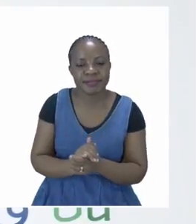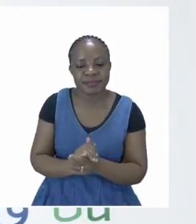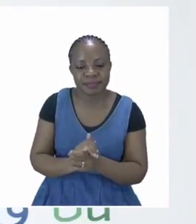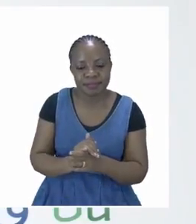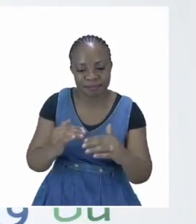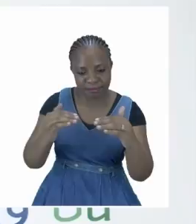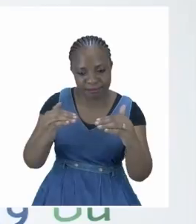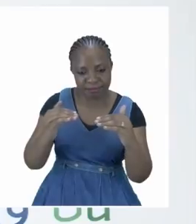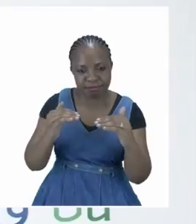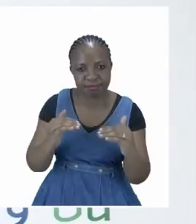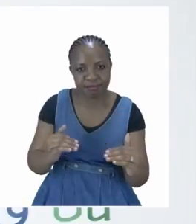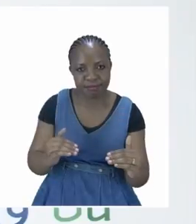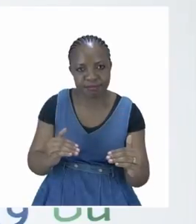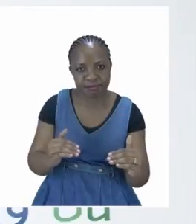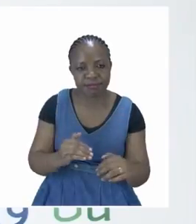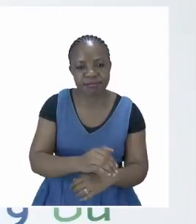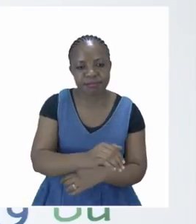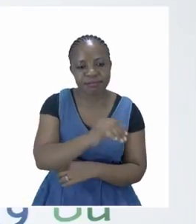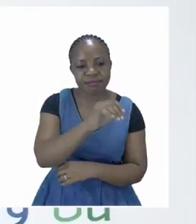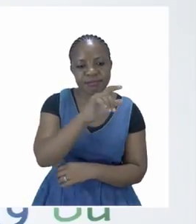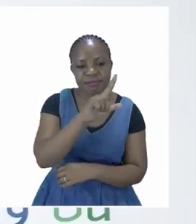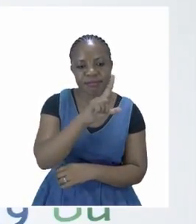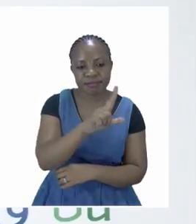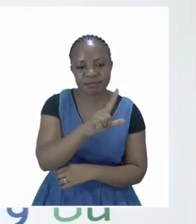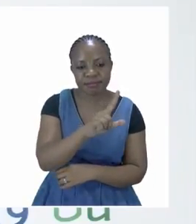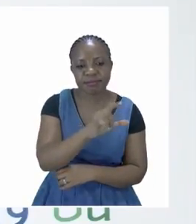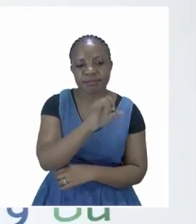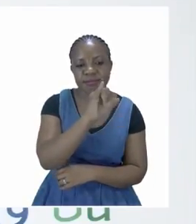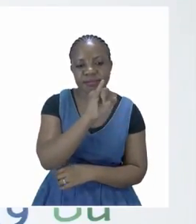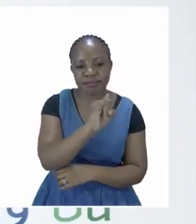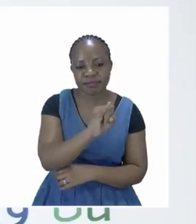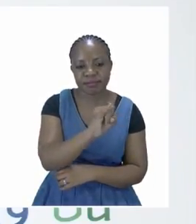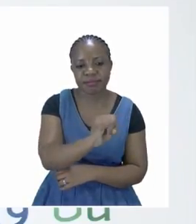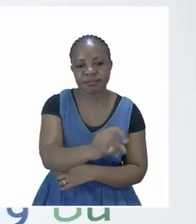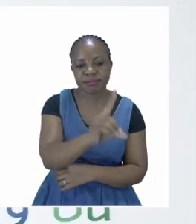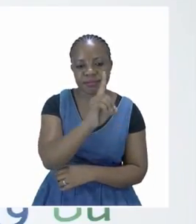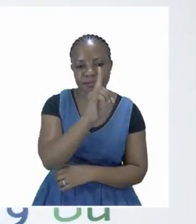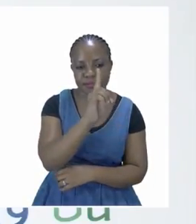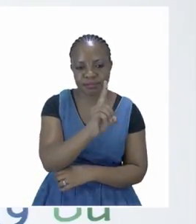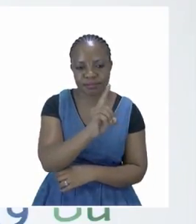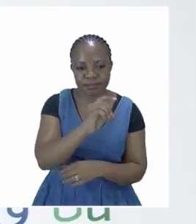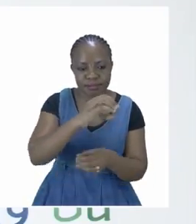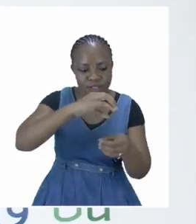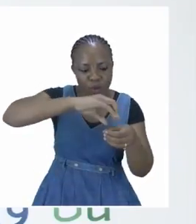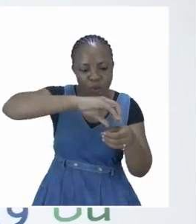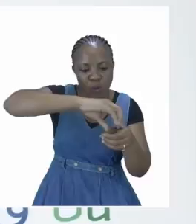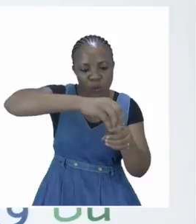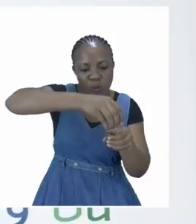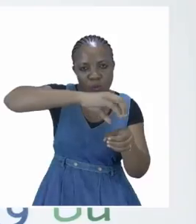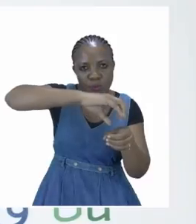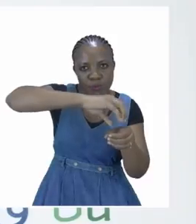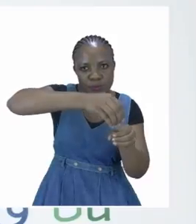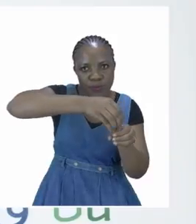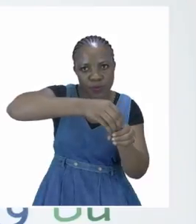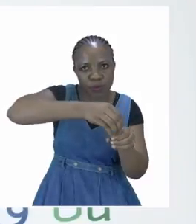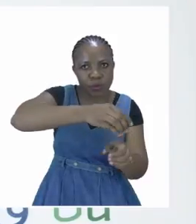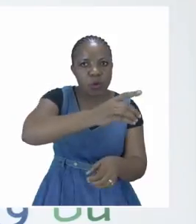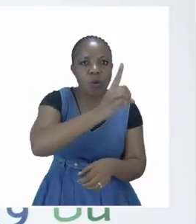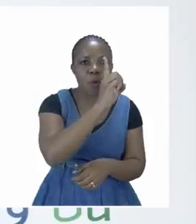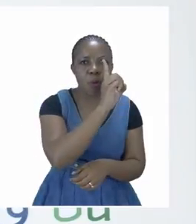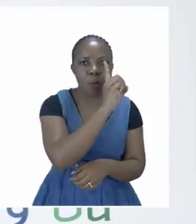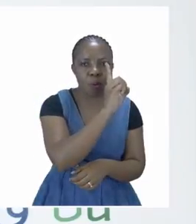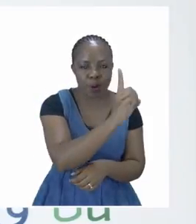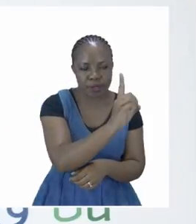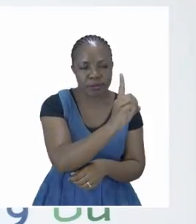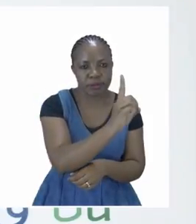next one. We have one lid, singular. One